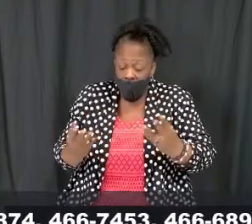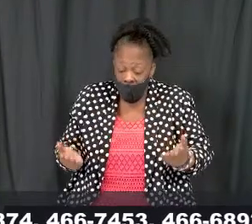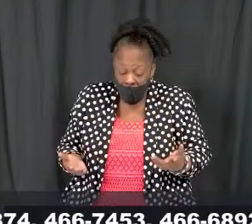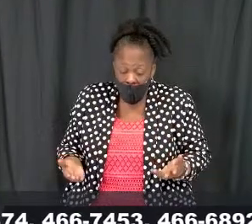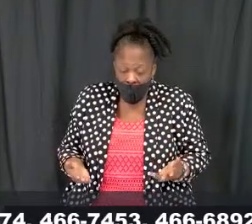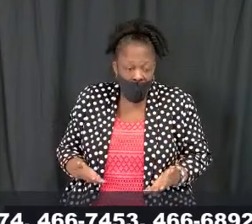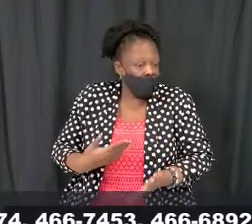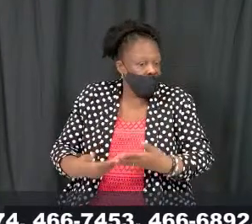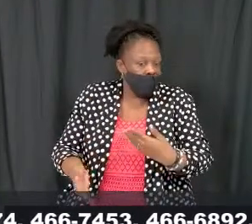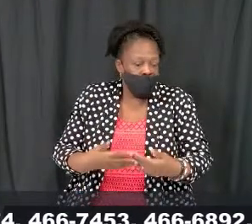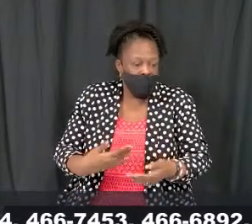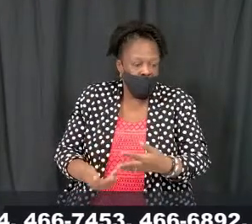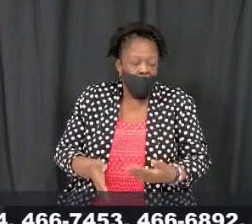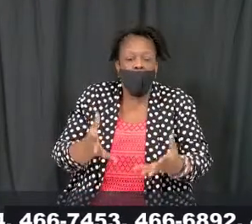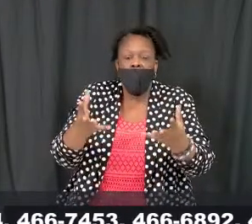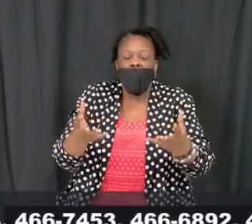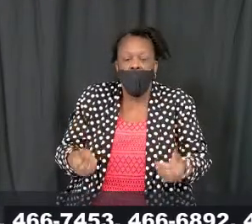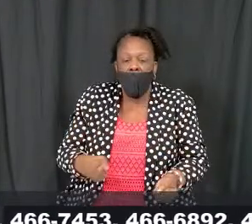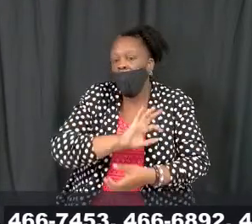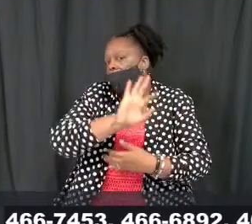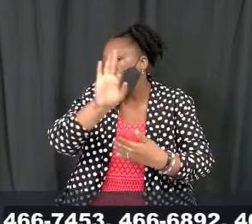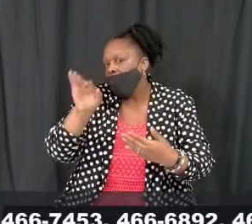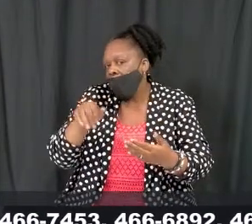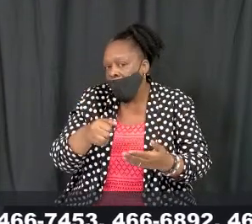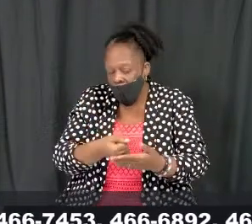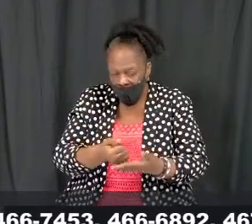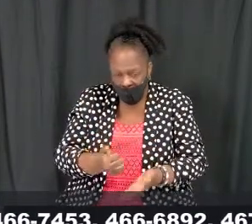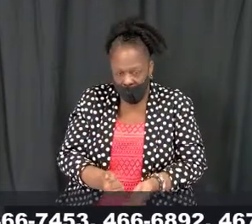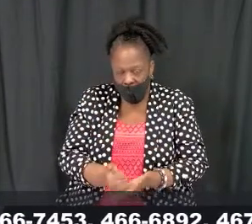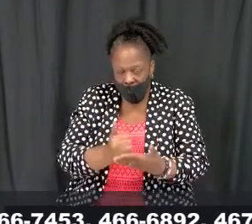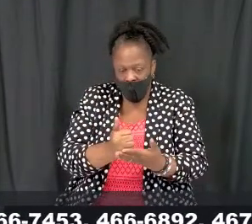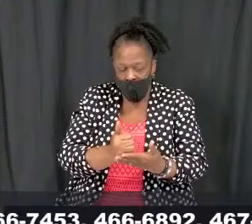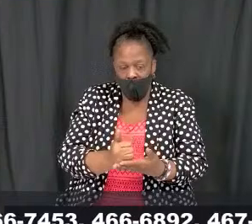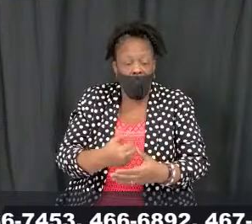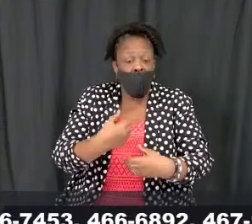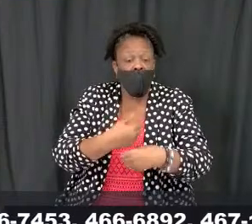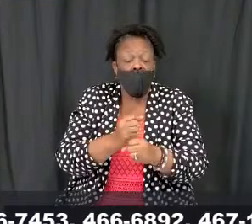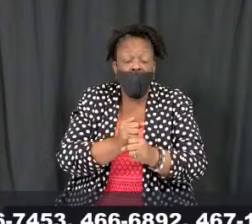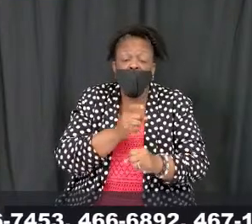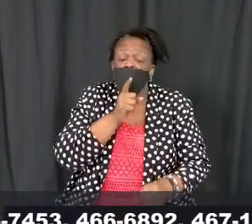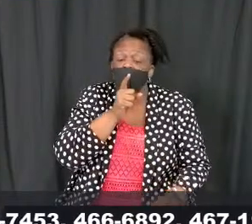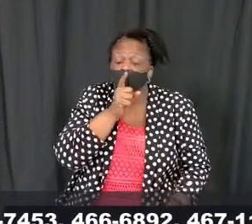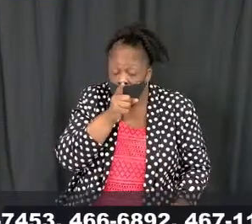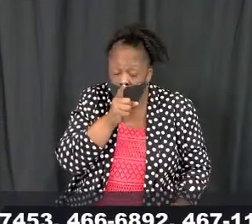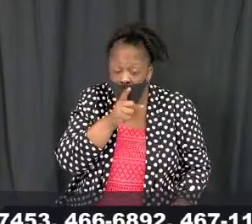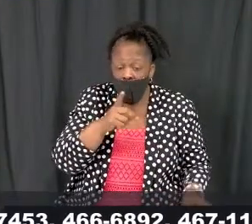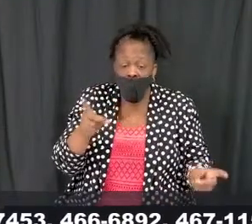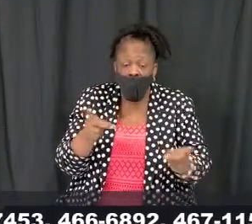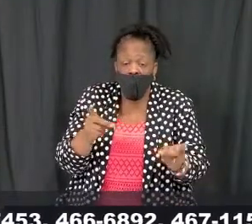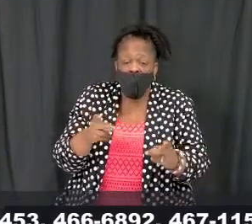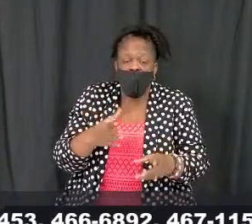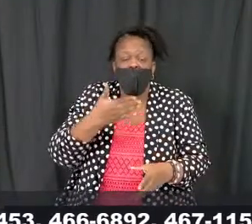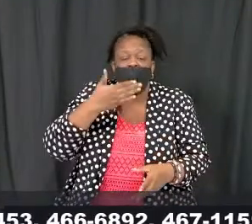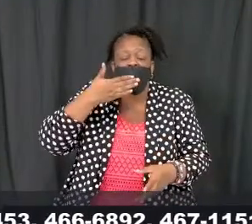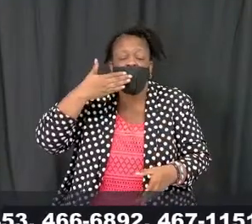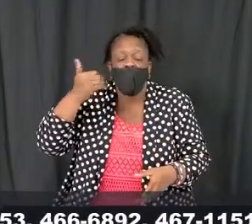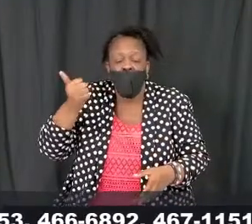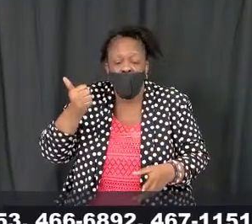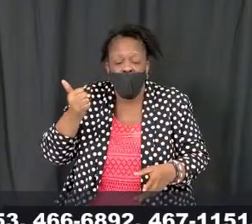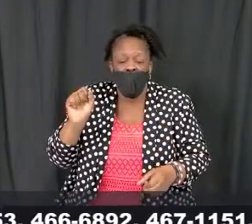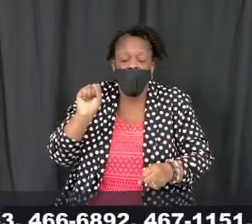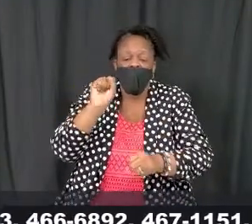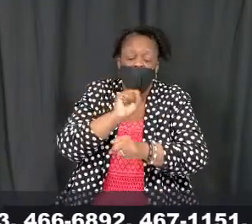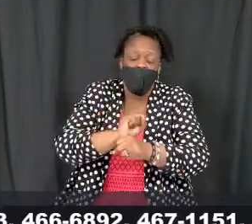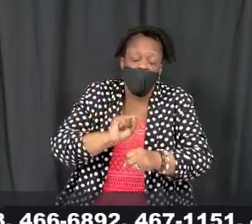the Prevention and Control Act. Please ensure that you do your best to cooperate with